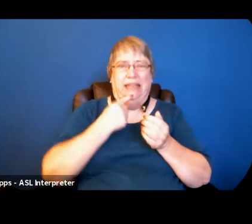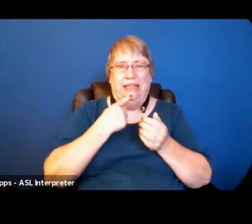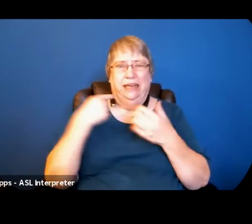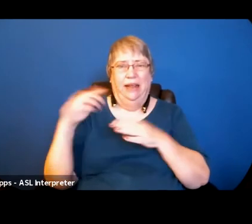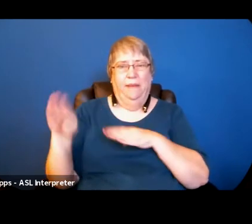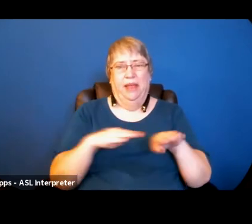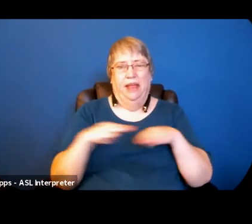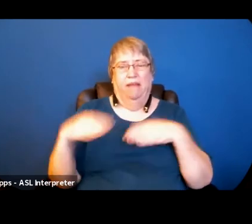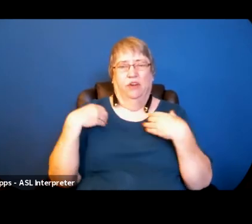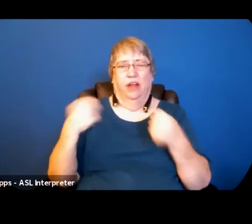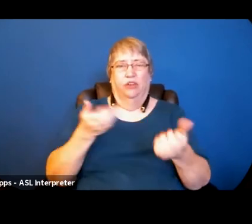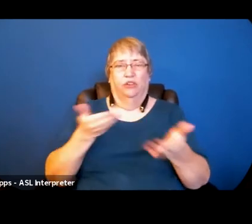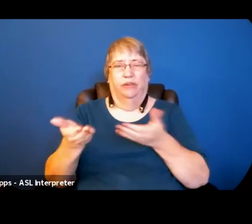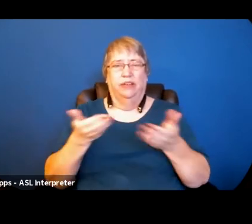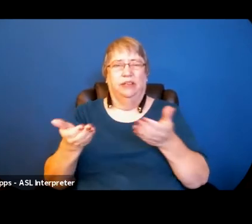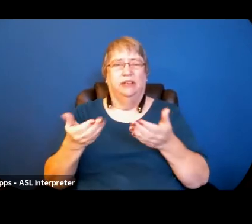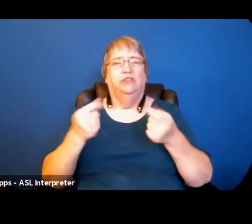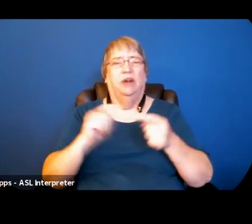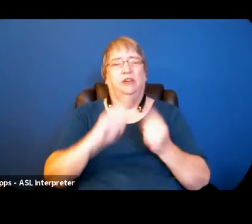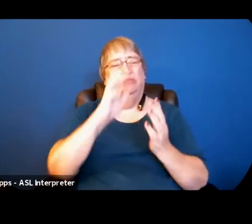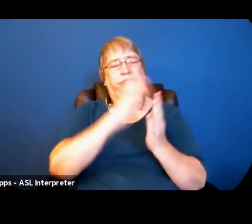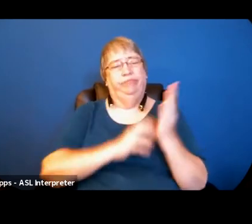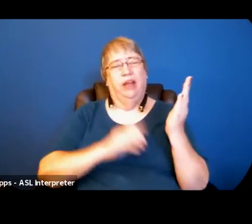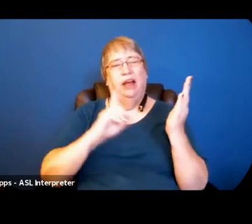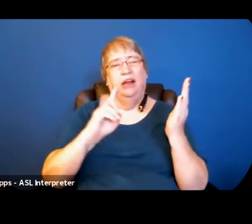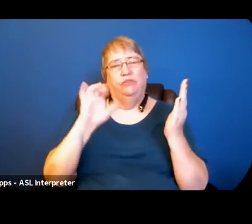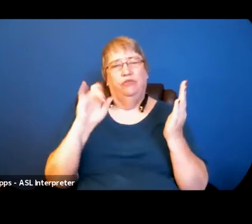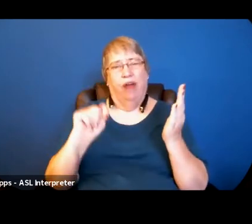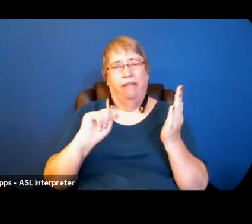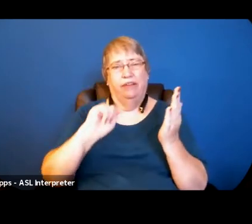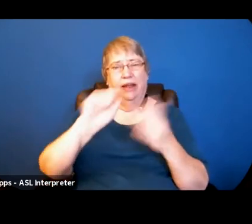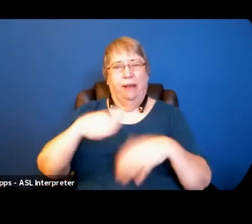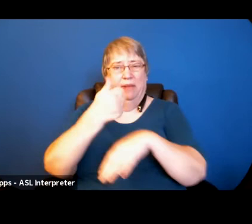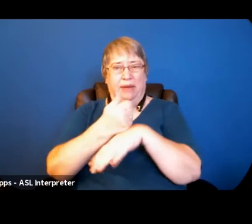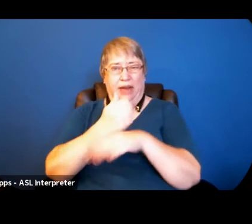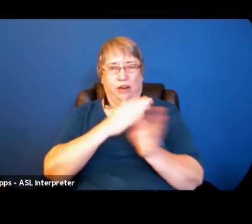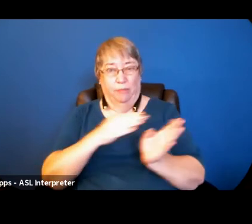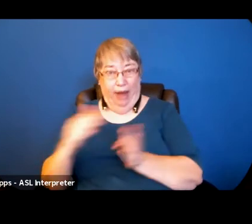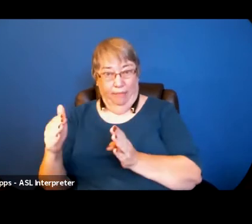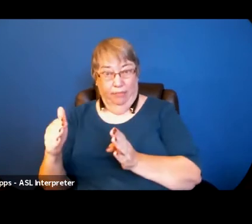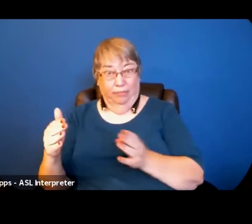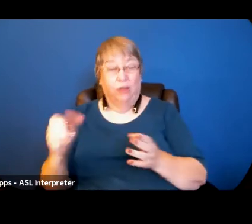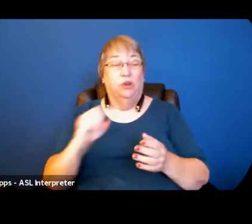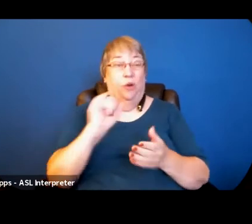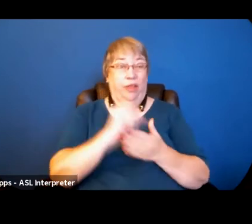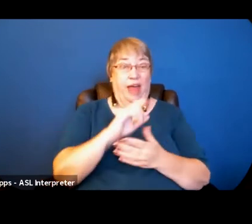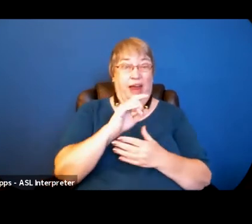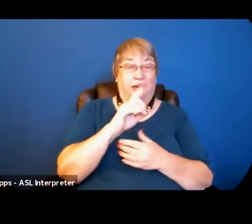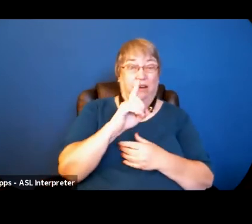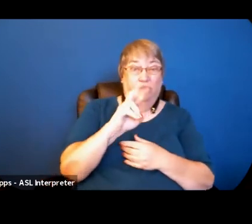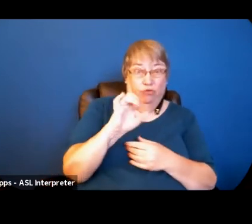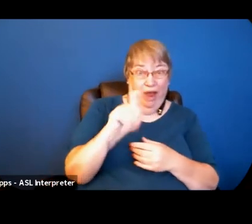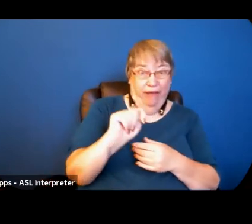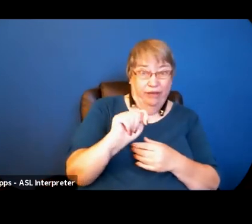develop a draft implementation plan. So the draft is ready, and we will be